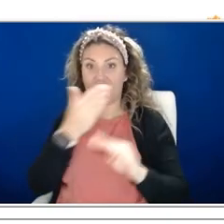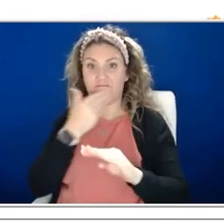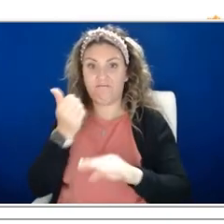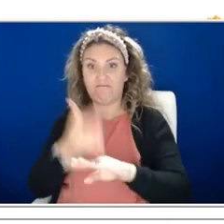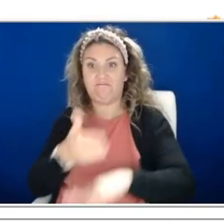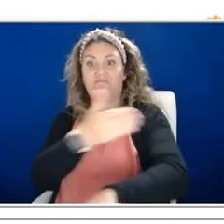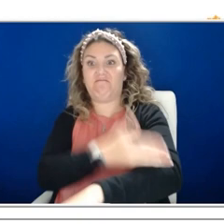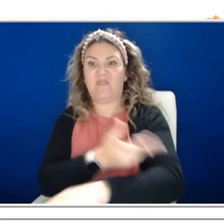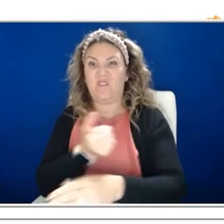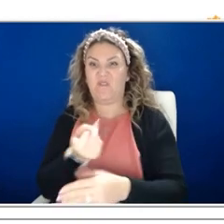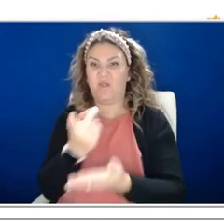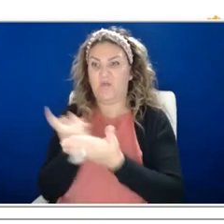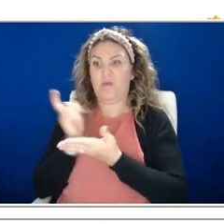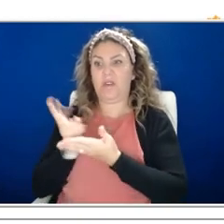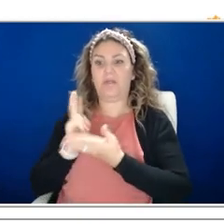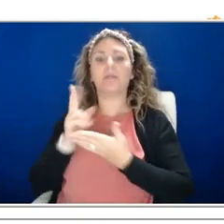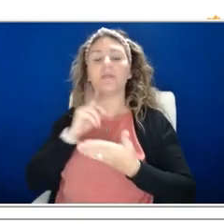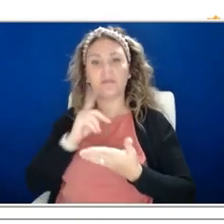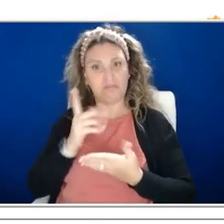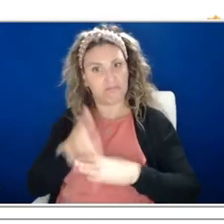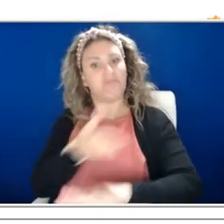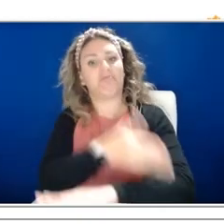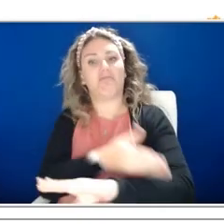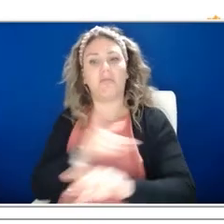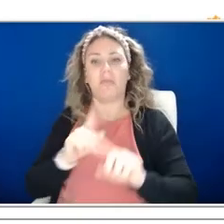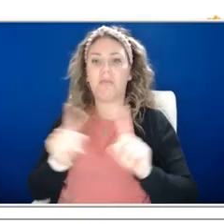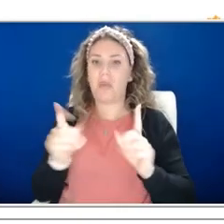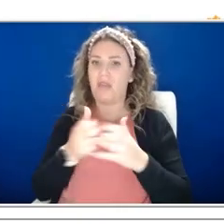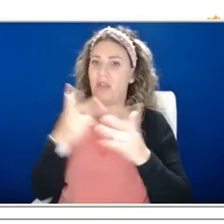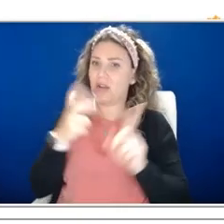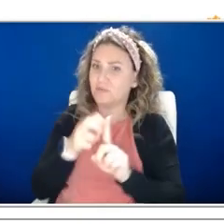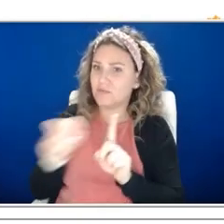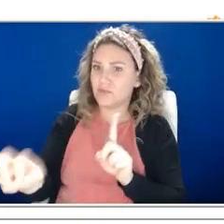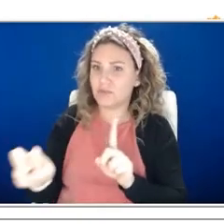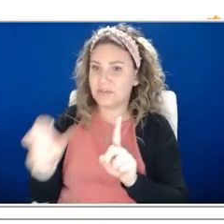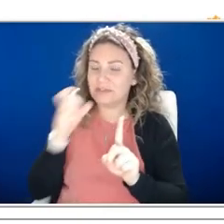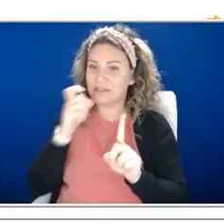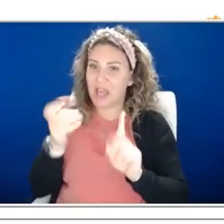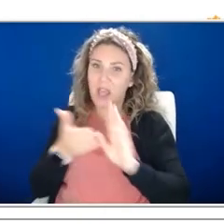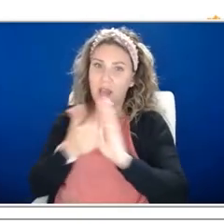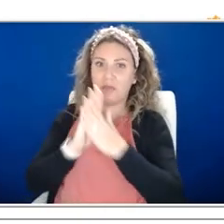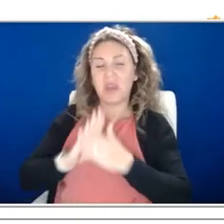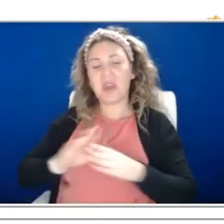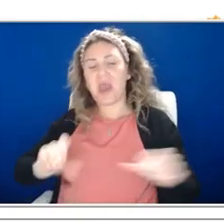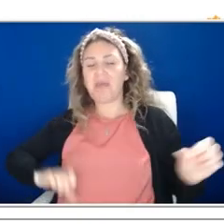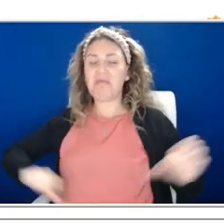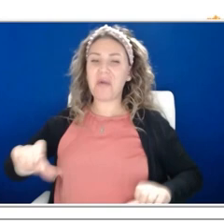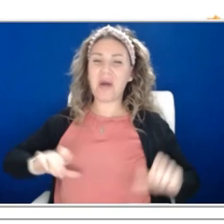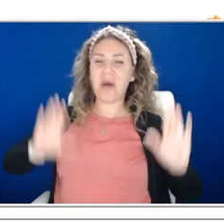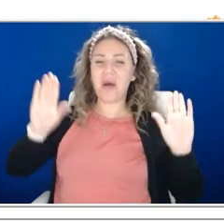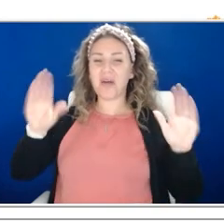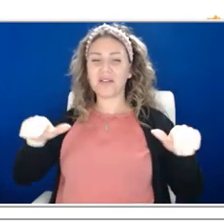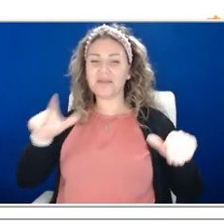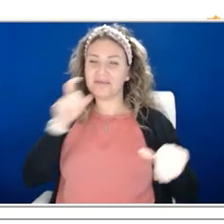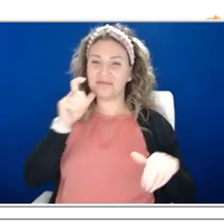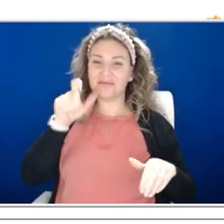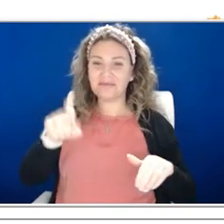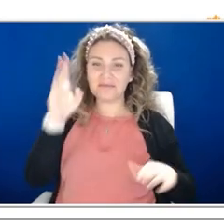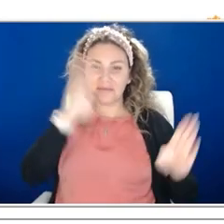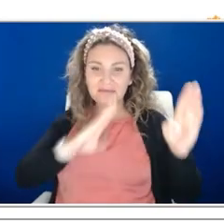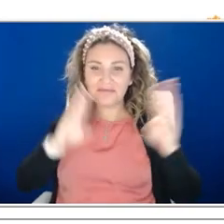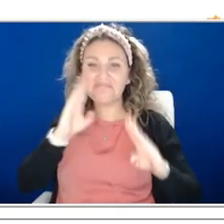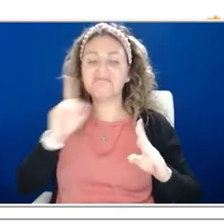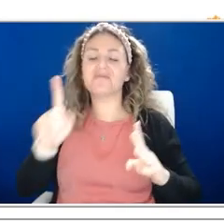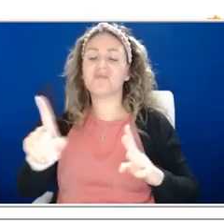you know, honestly, there's still quite a bit of transmission. Let's not get cocky yet. And we're going to be heading into the colder months, November,